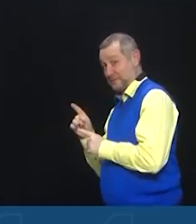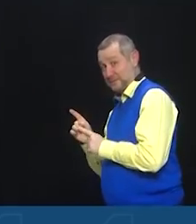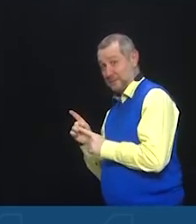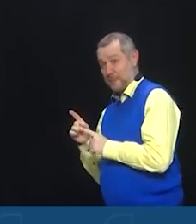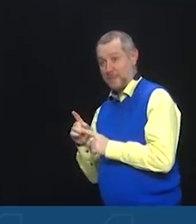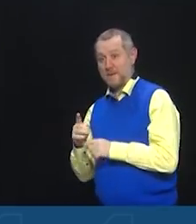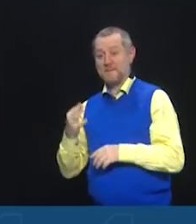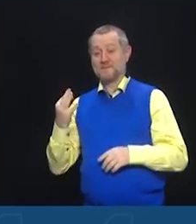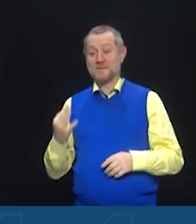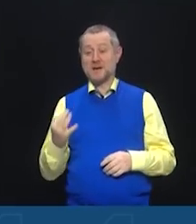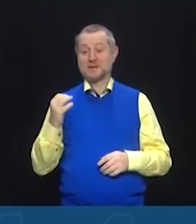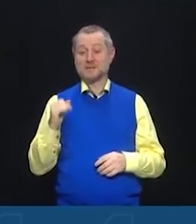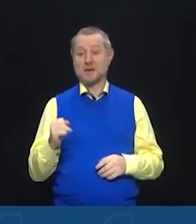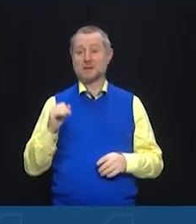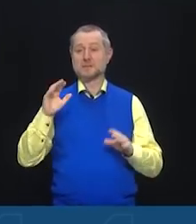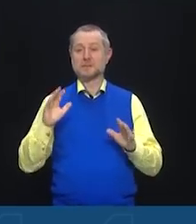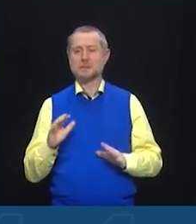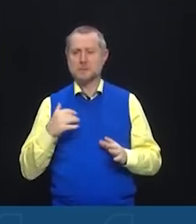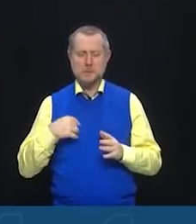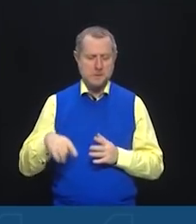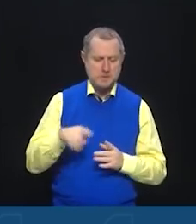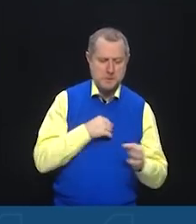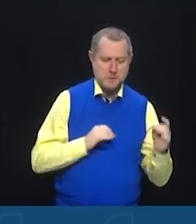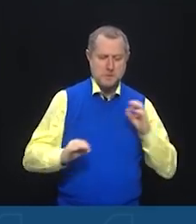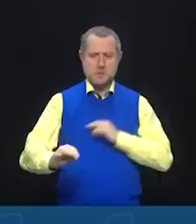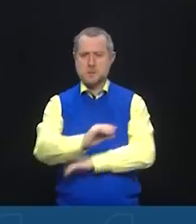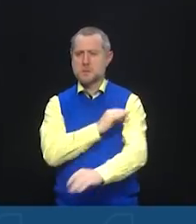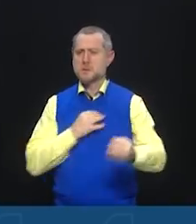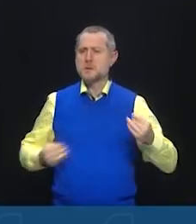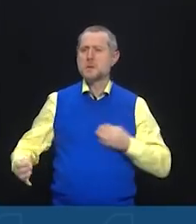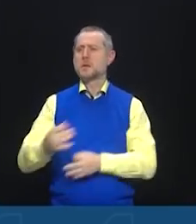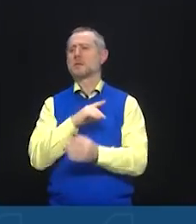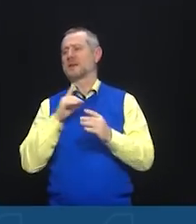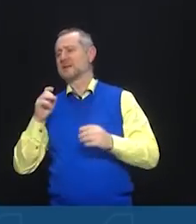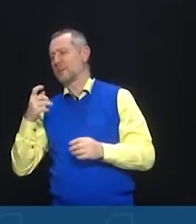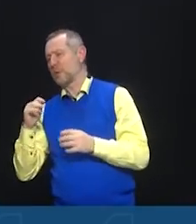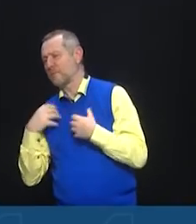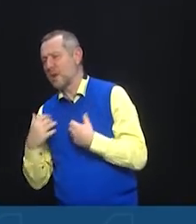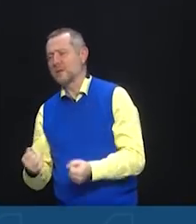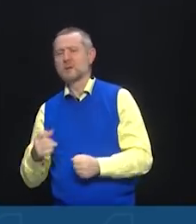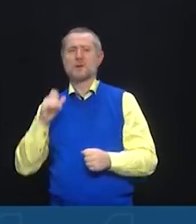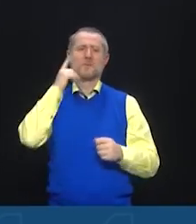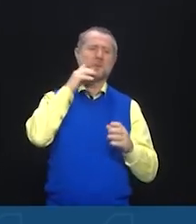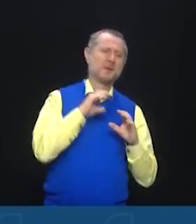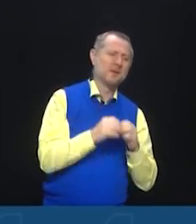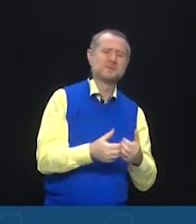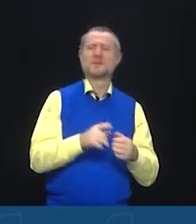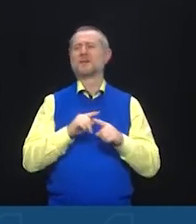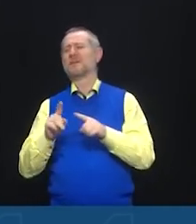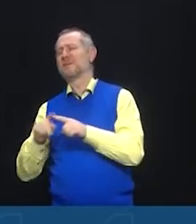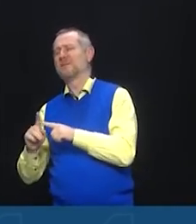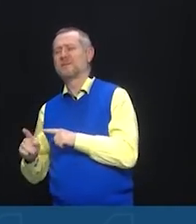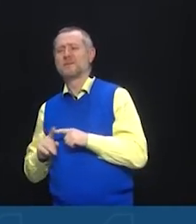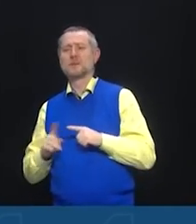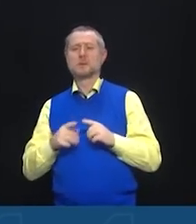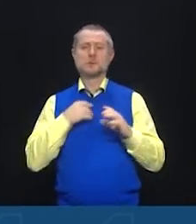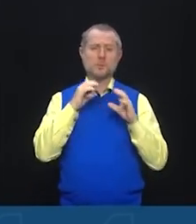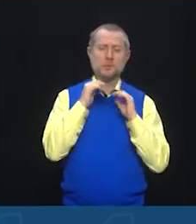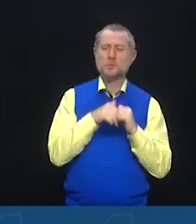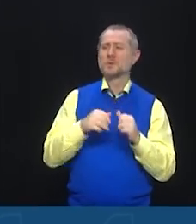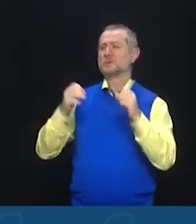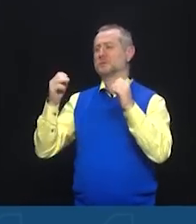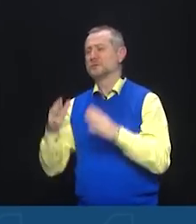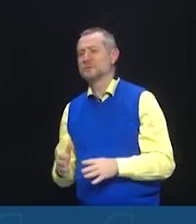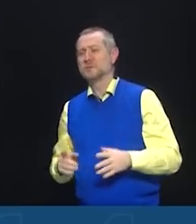work with our Department of Health and our team here at the Chamber, as well as reaching out to the teachers, the